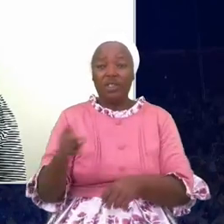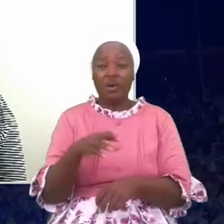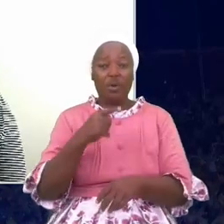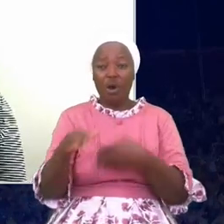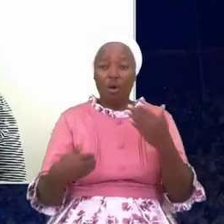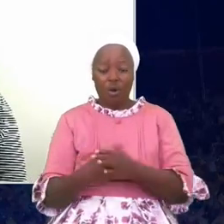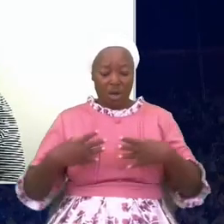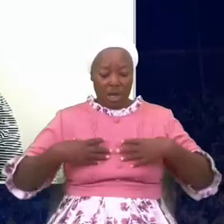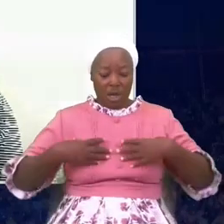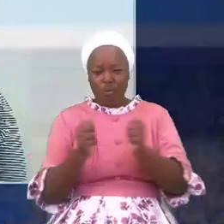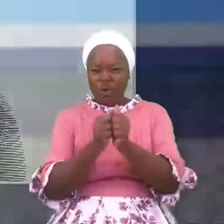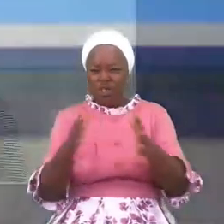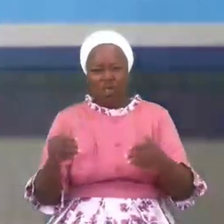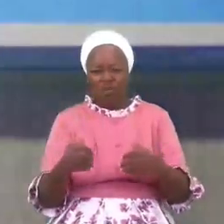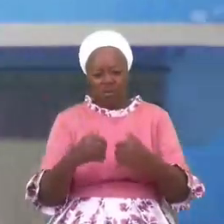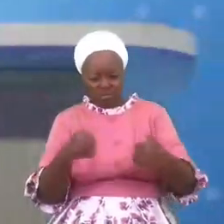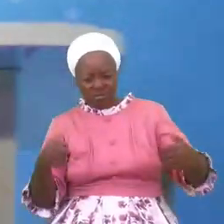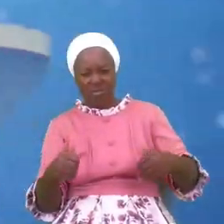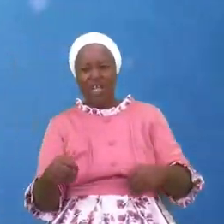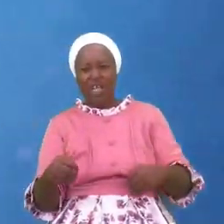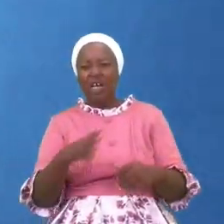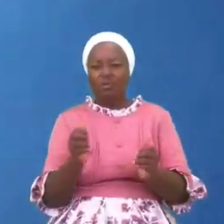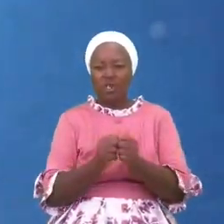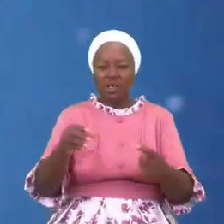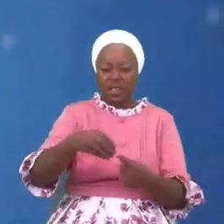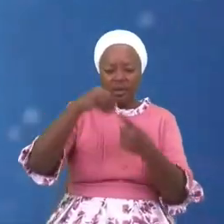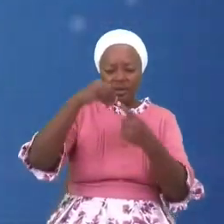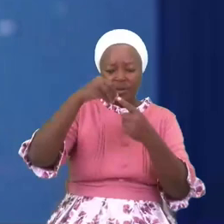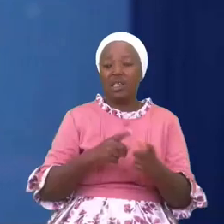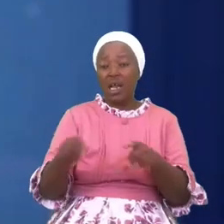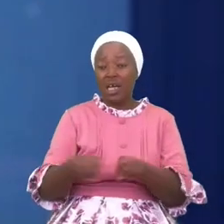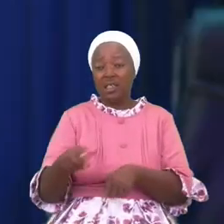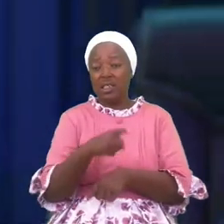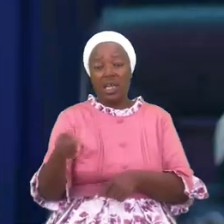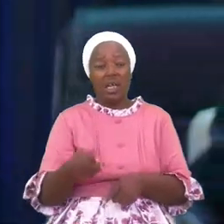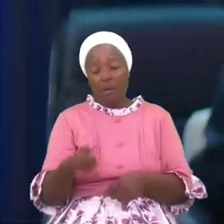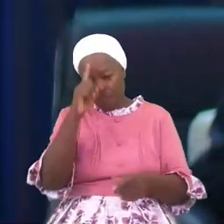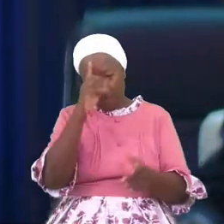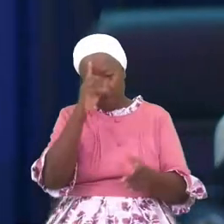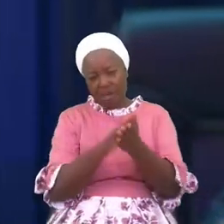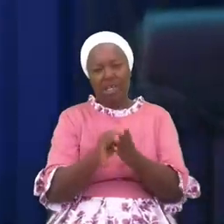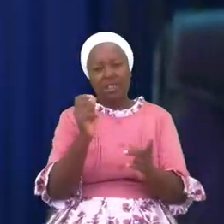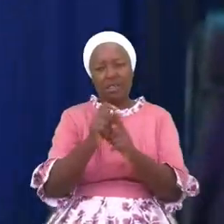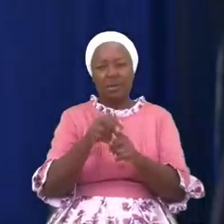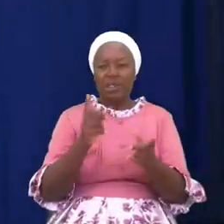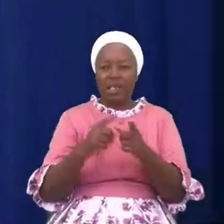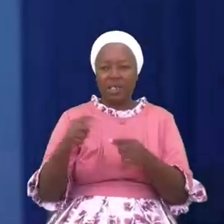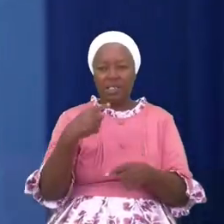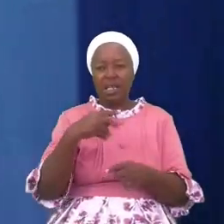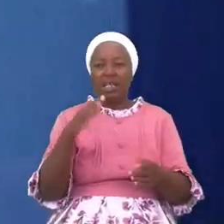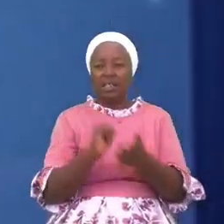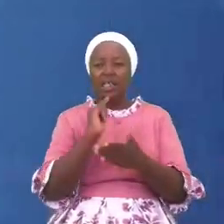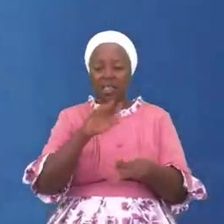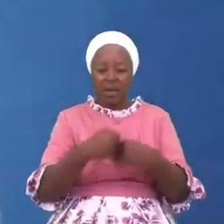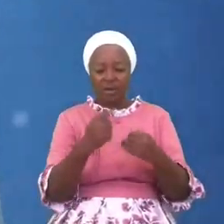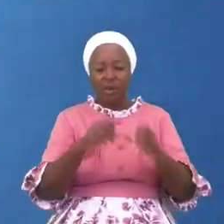believed the report, he said, that is how the power of God was manifested unto them. John said,